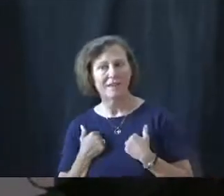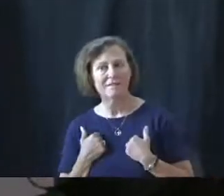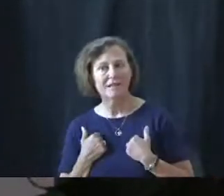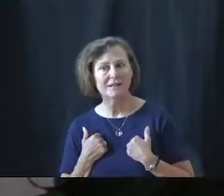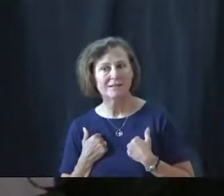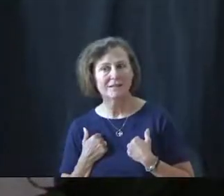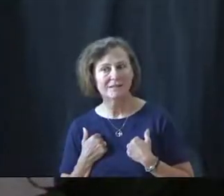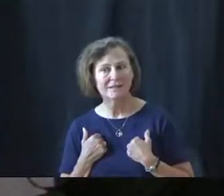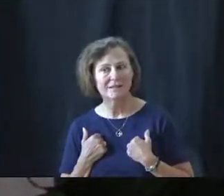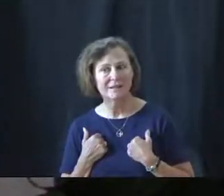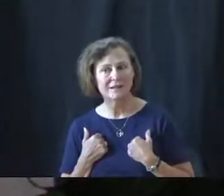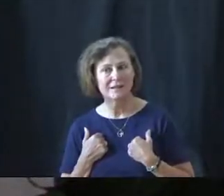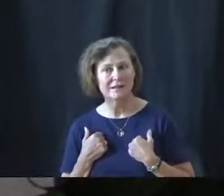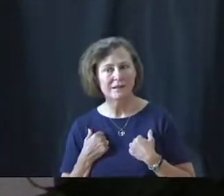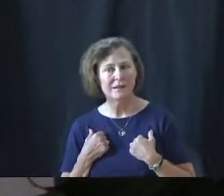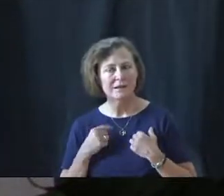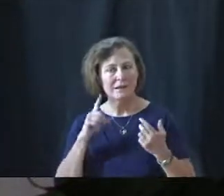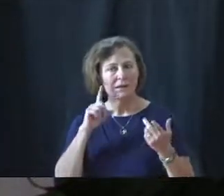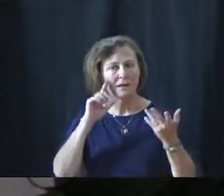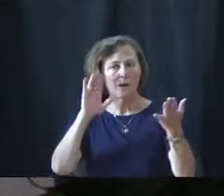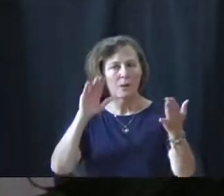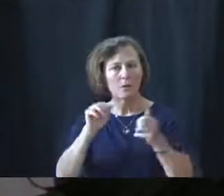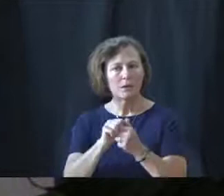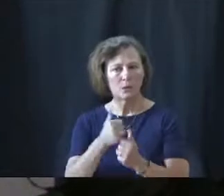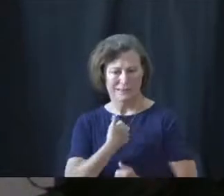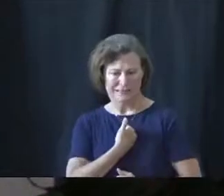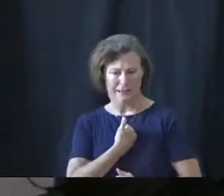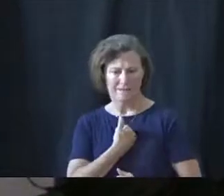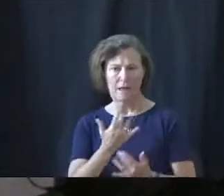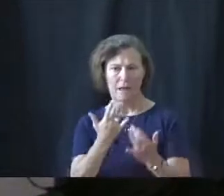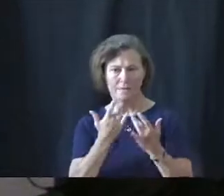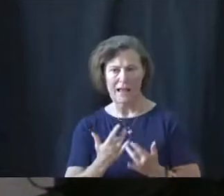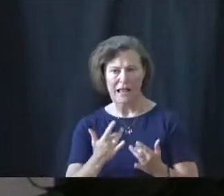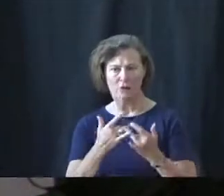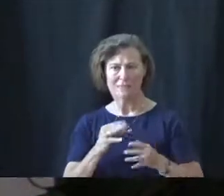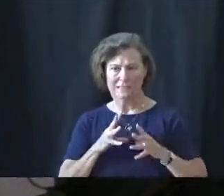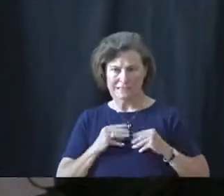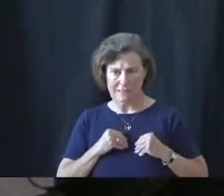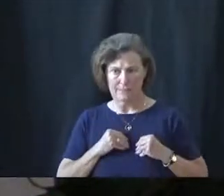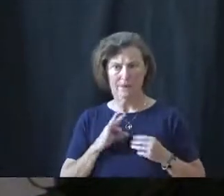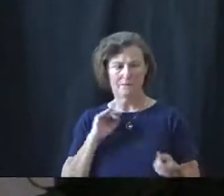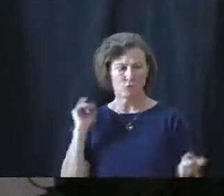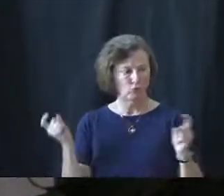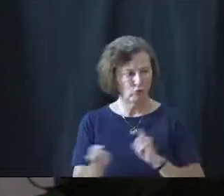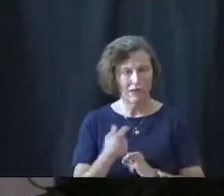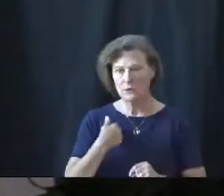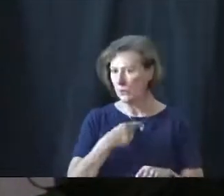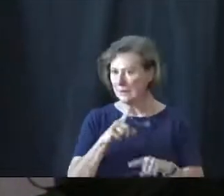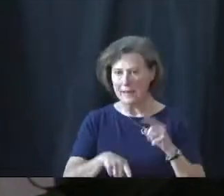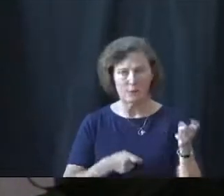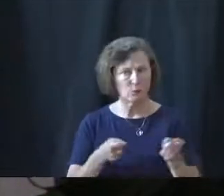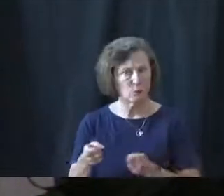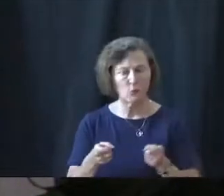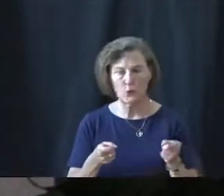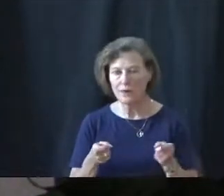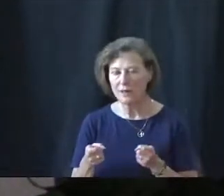Hopefully, that's with self-compassionate acceptance of changes that we can't control,